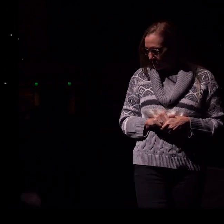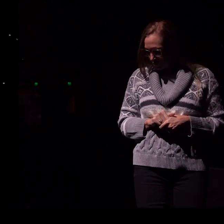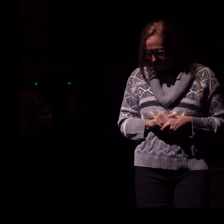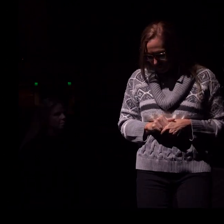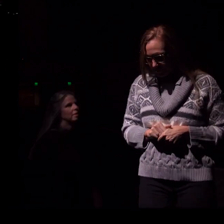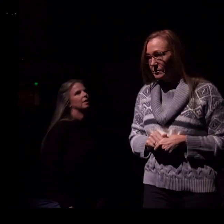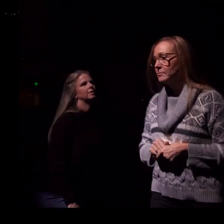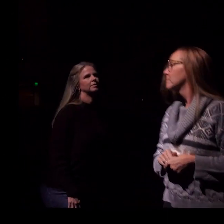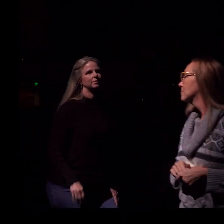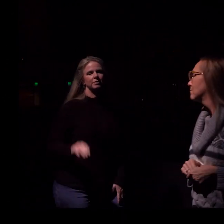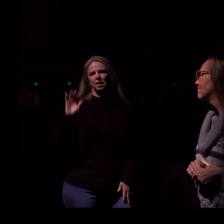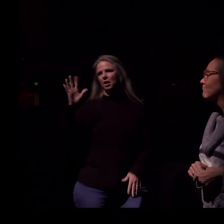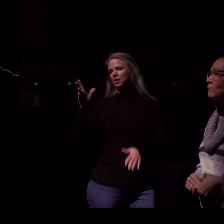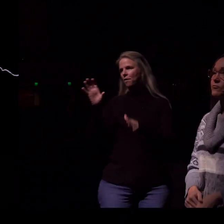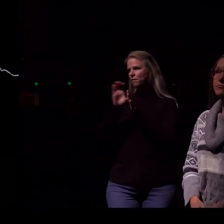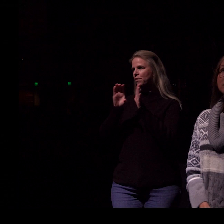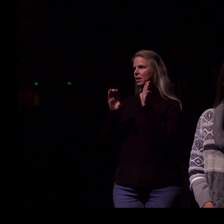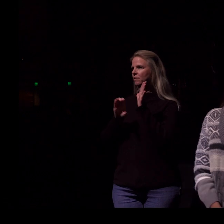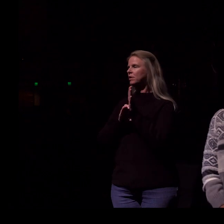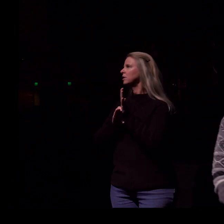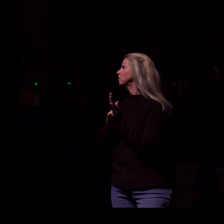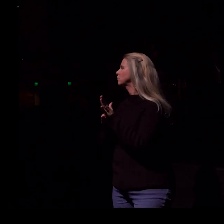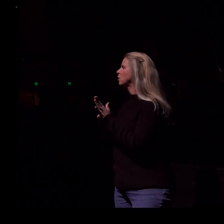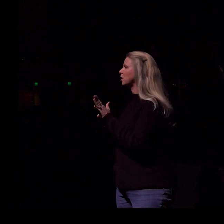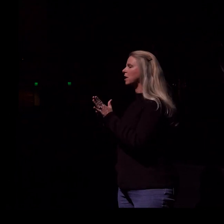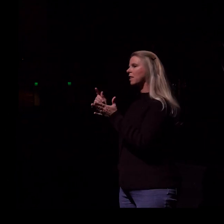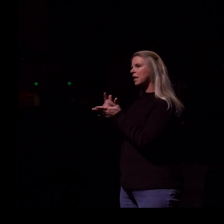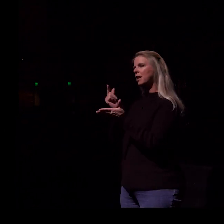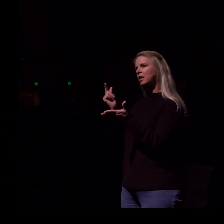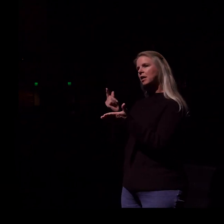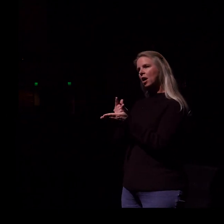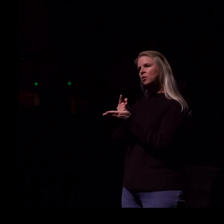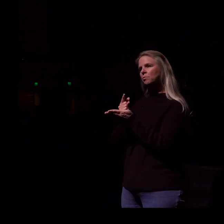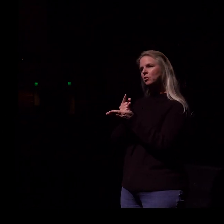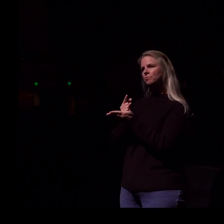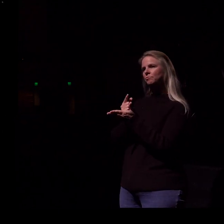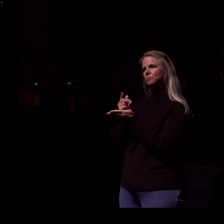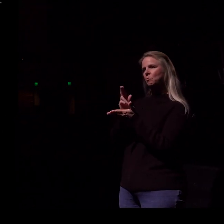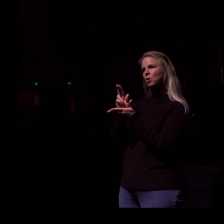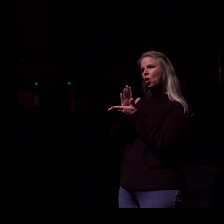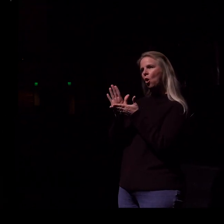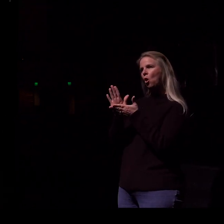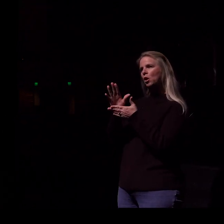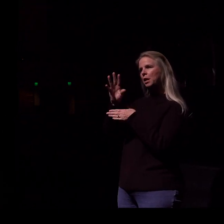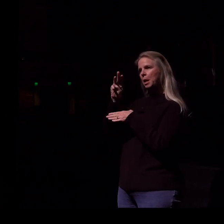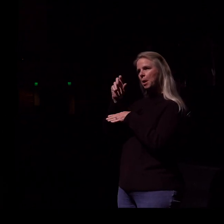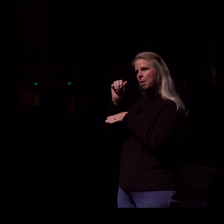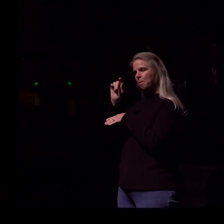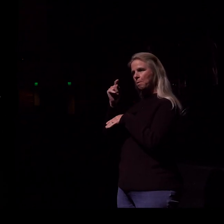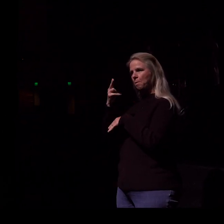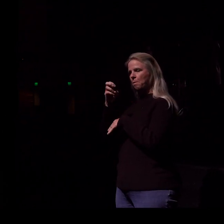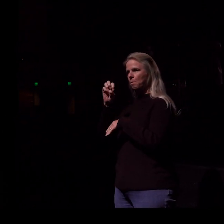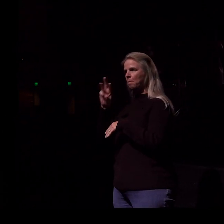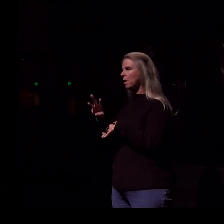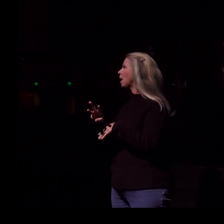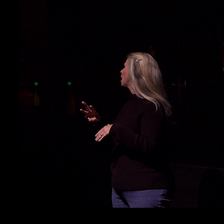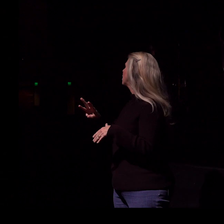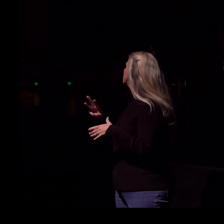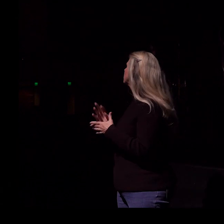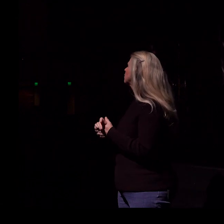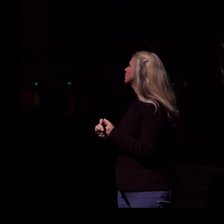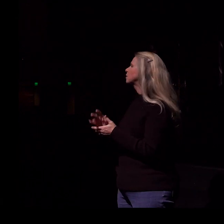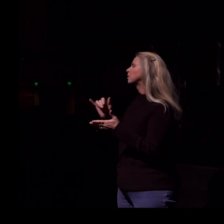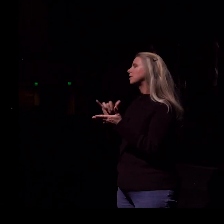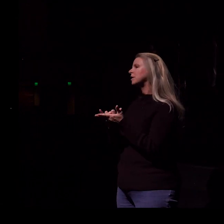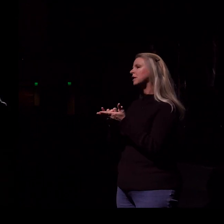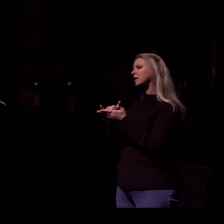Chapter of the Gospel as recorded by St. Matthew, we read these very